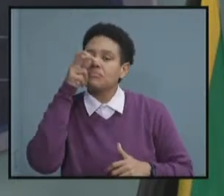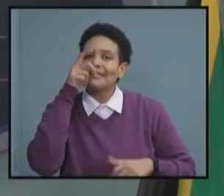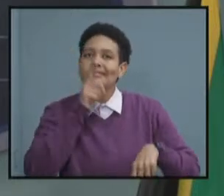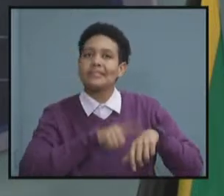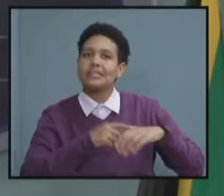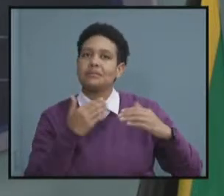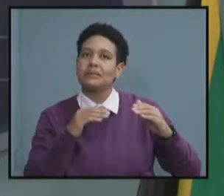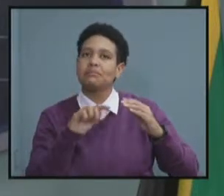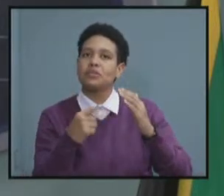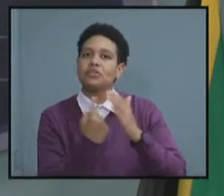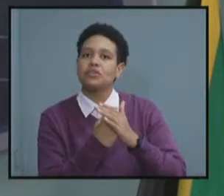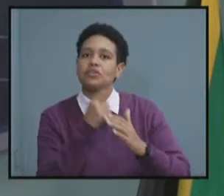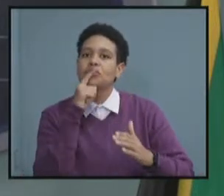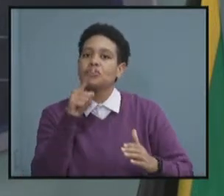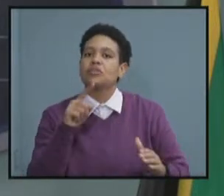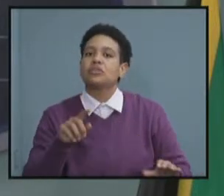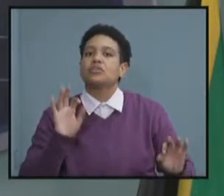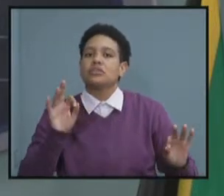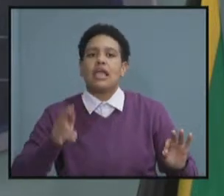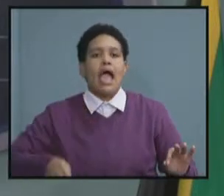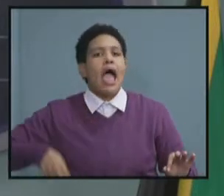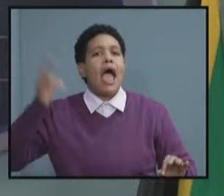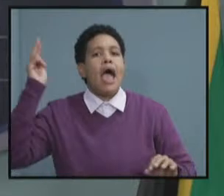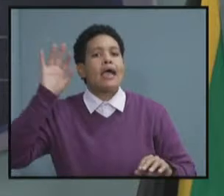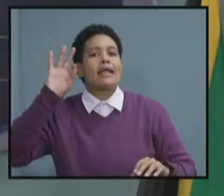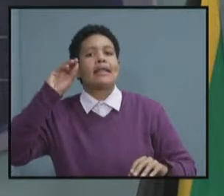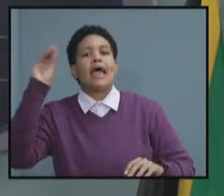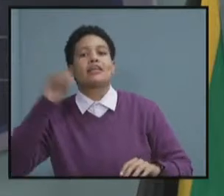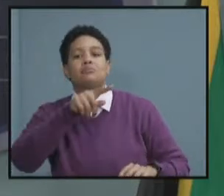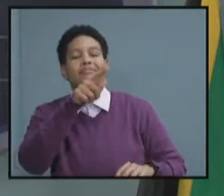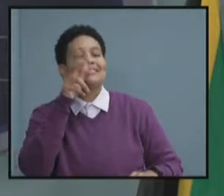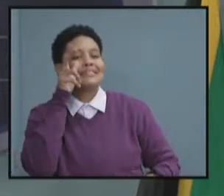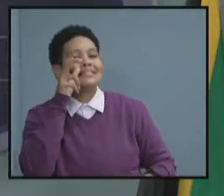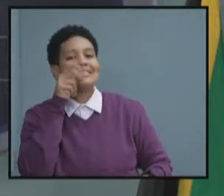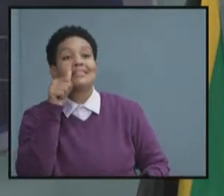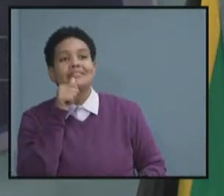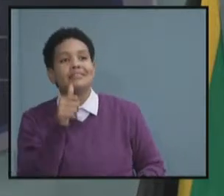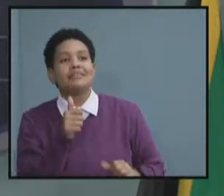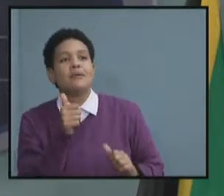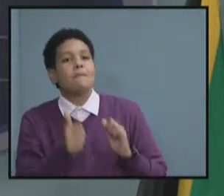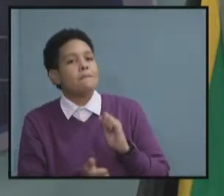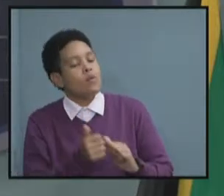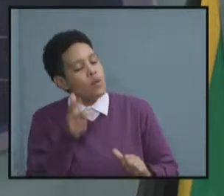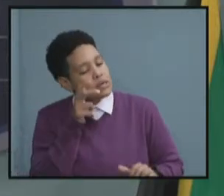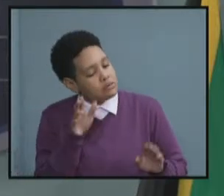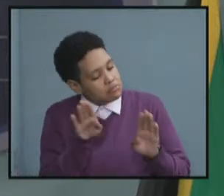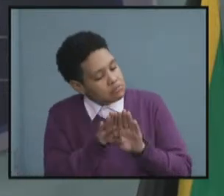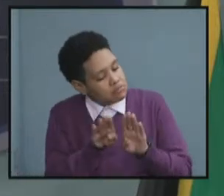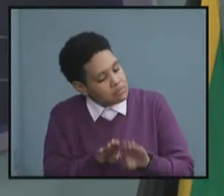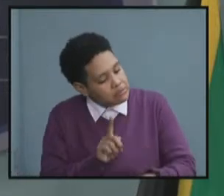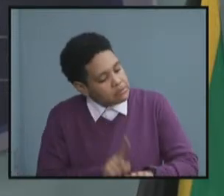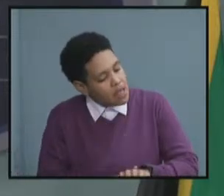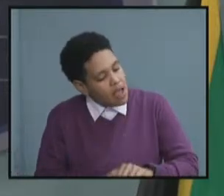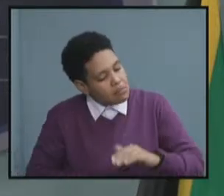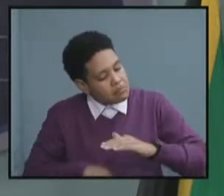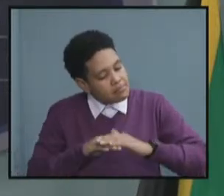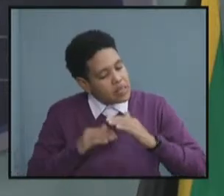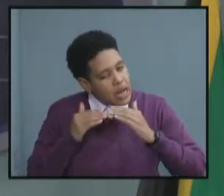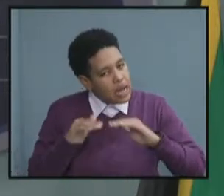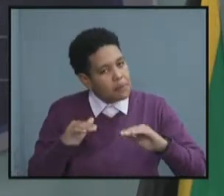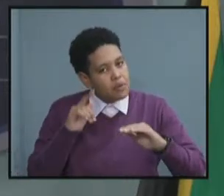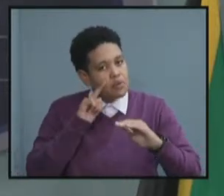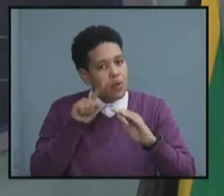curfew hours is extremely high. Over 90% of the operations are complying with that